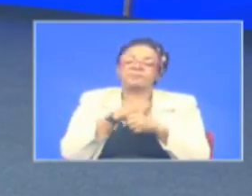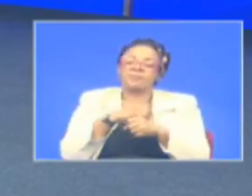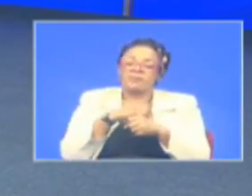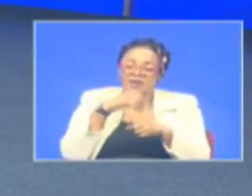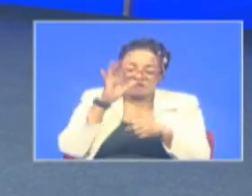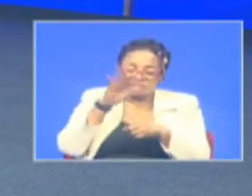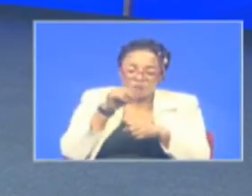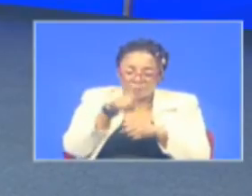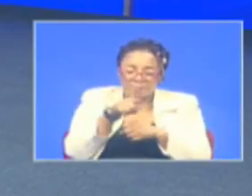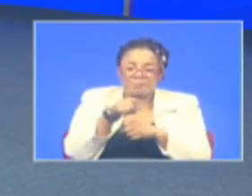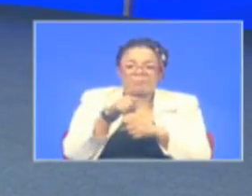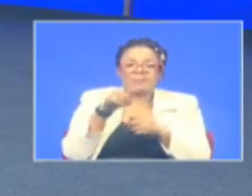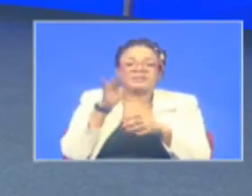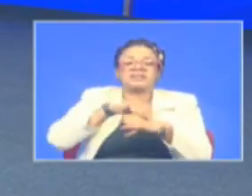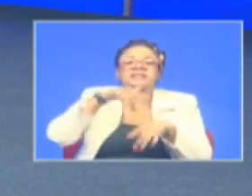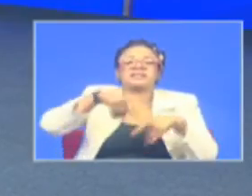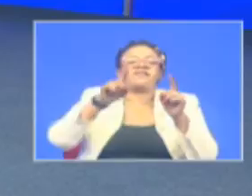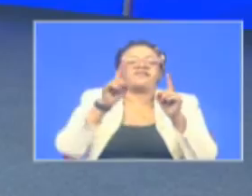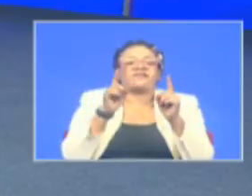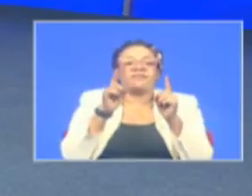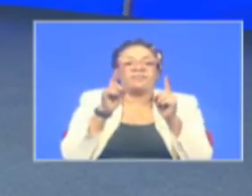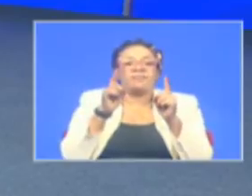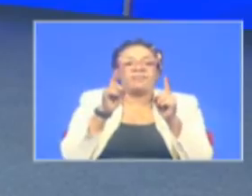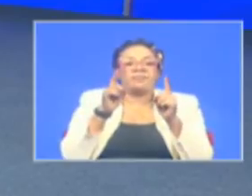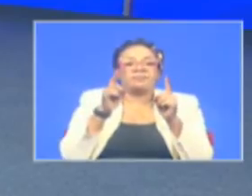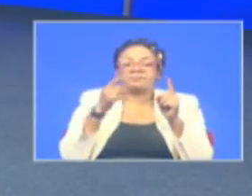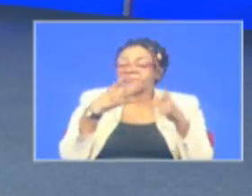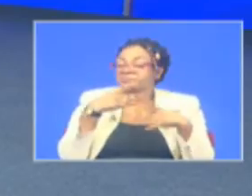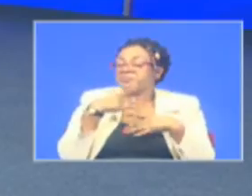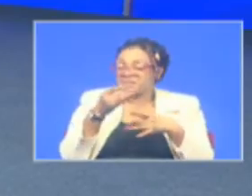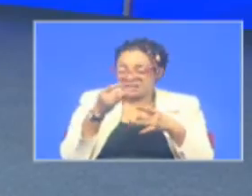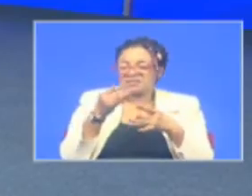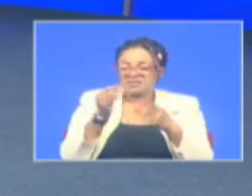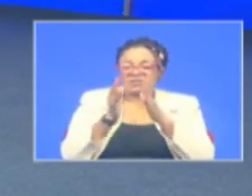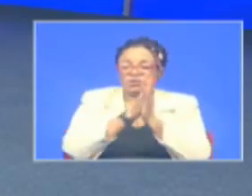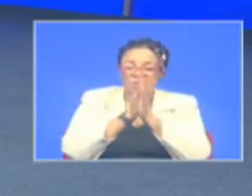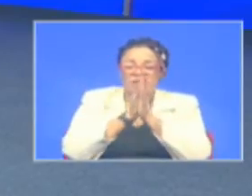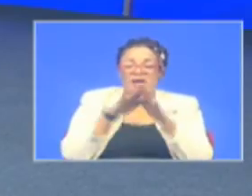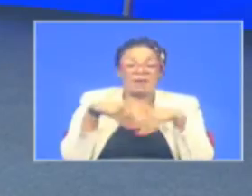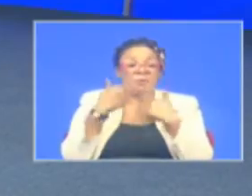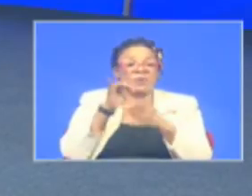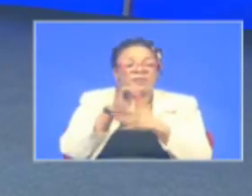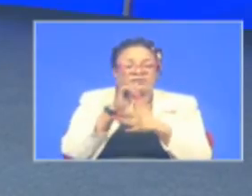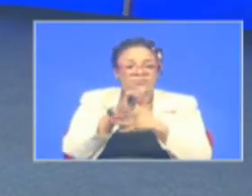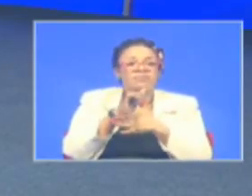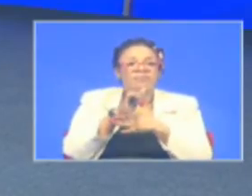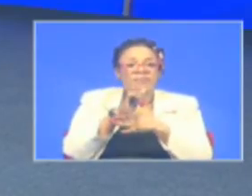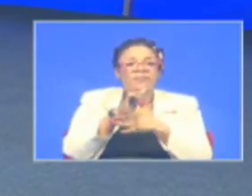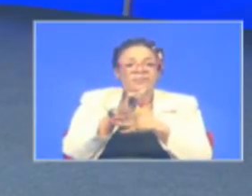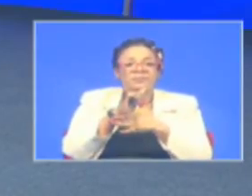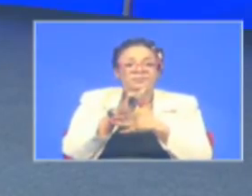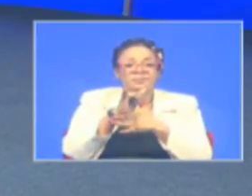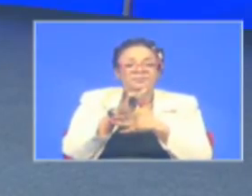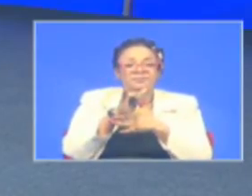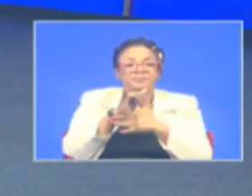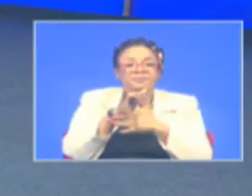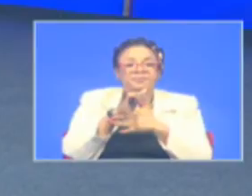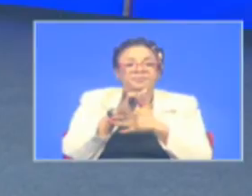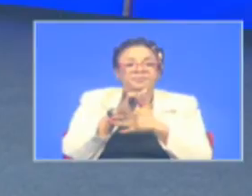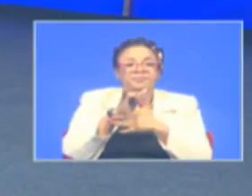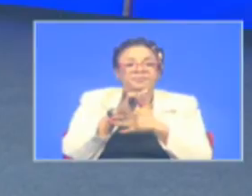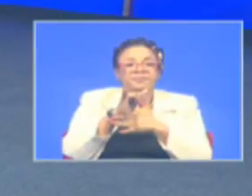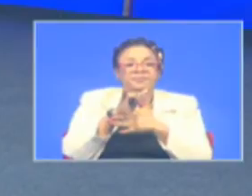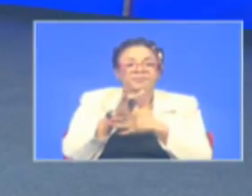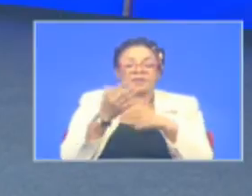from snakes. I did an interesting story on that. Found it pretty fascinating. All right, at this